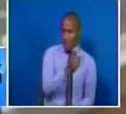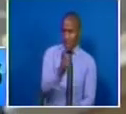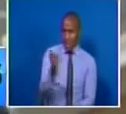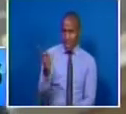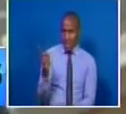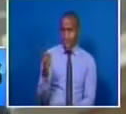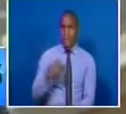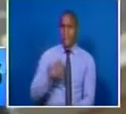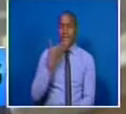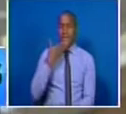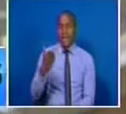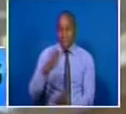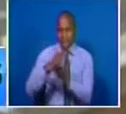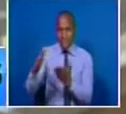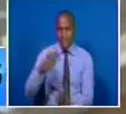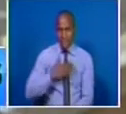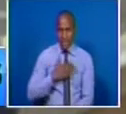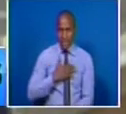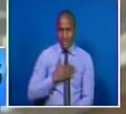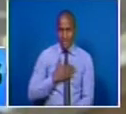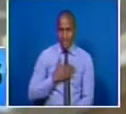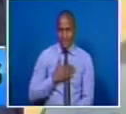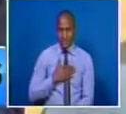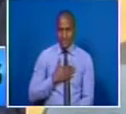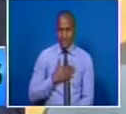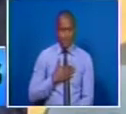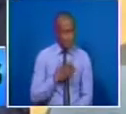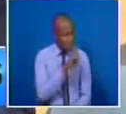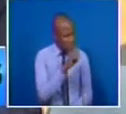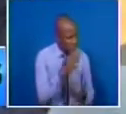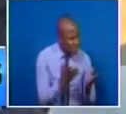I shall also answer my part on what my expectations are. What was the question again? I can't remember.